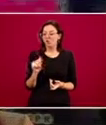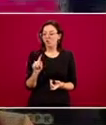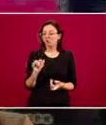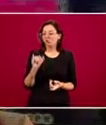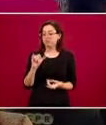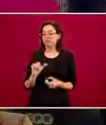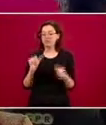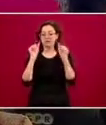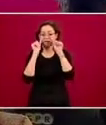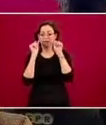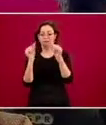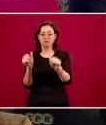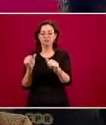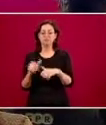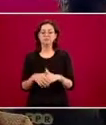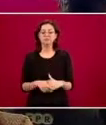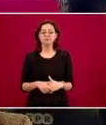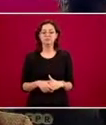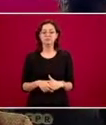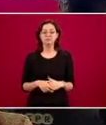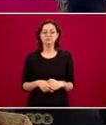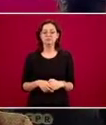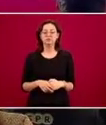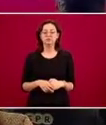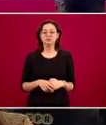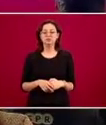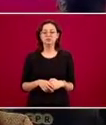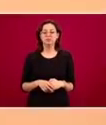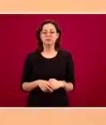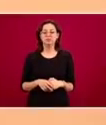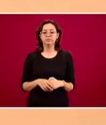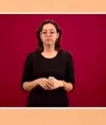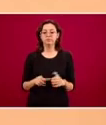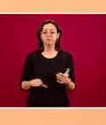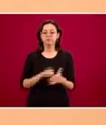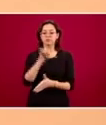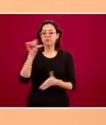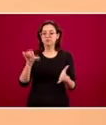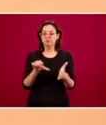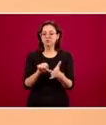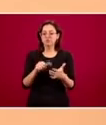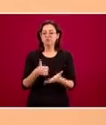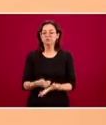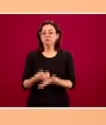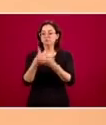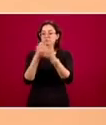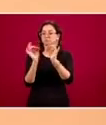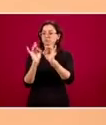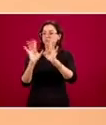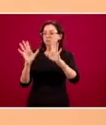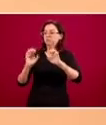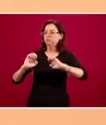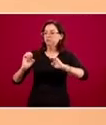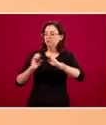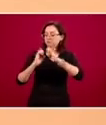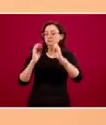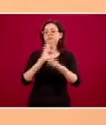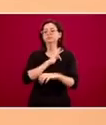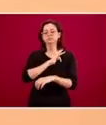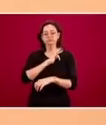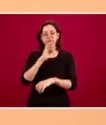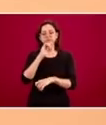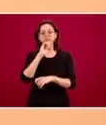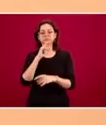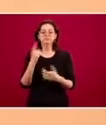has been experiencing some addictive behavior. We also have crisis intervention in the